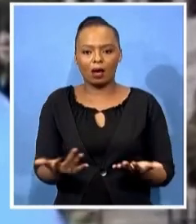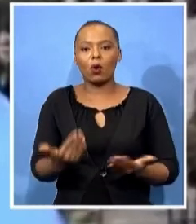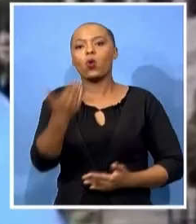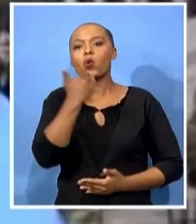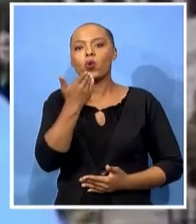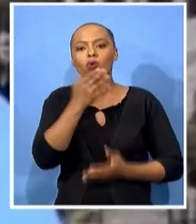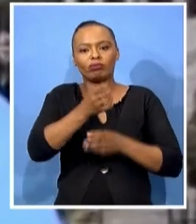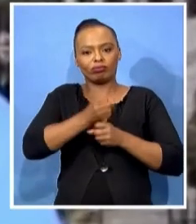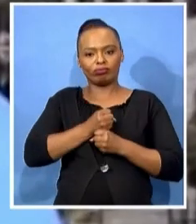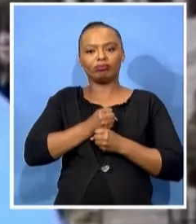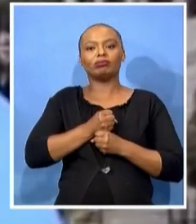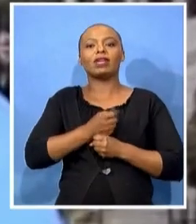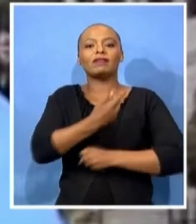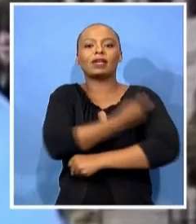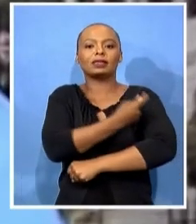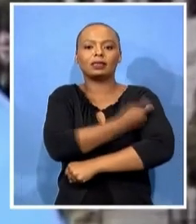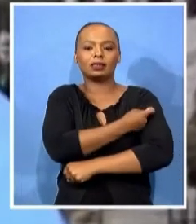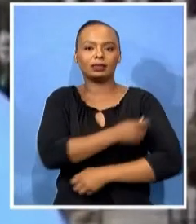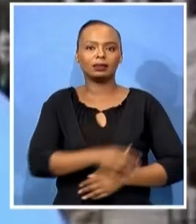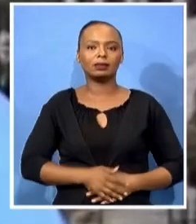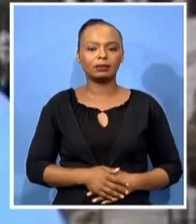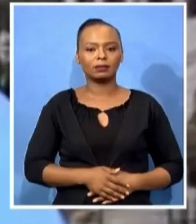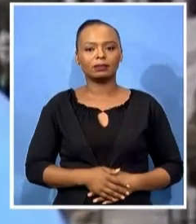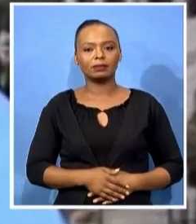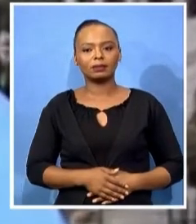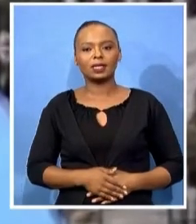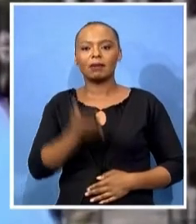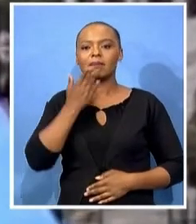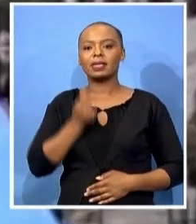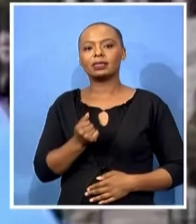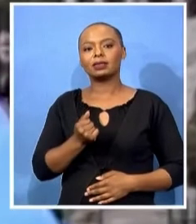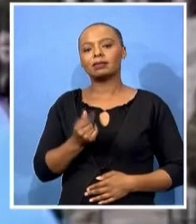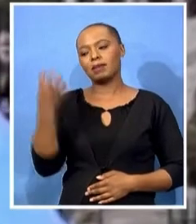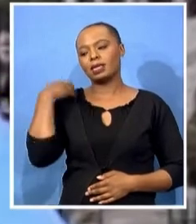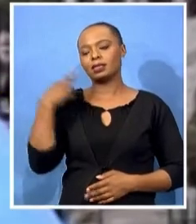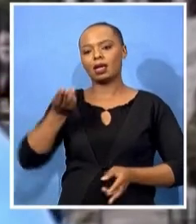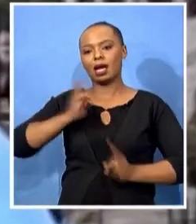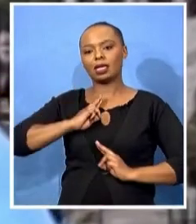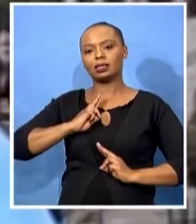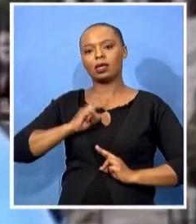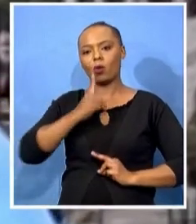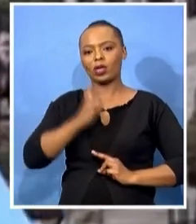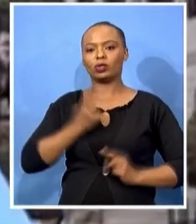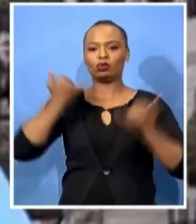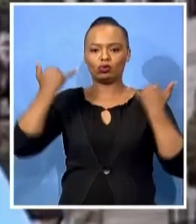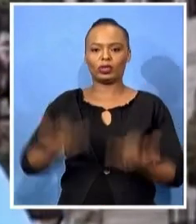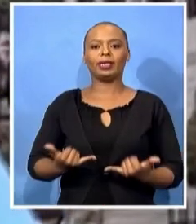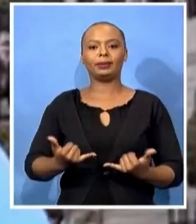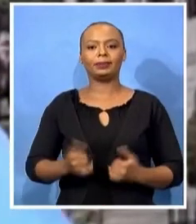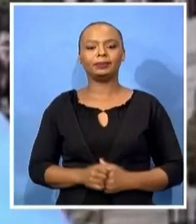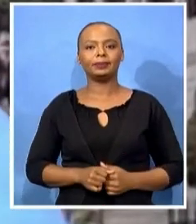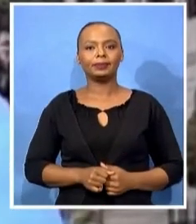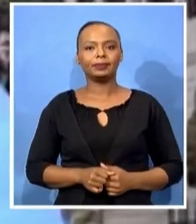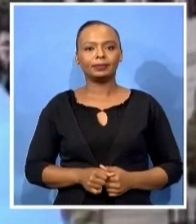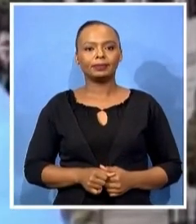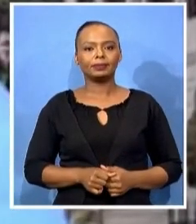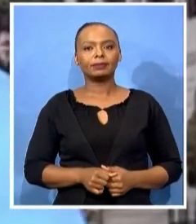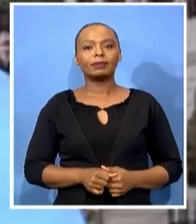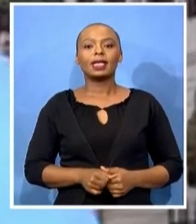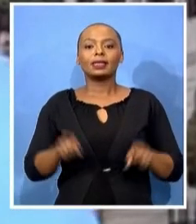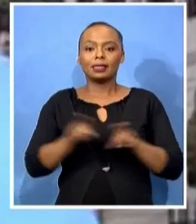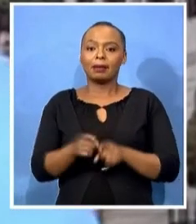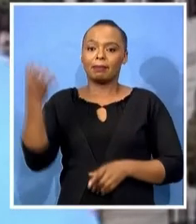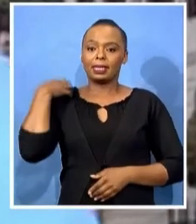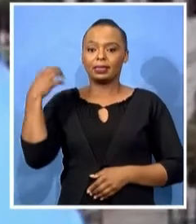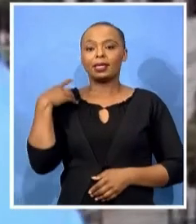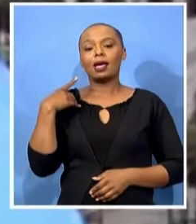Minister please answer these questions today? The Minister must also explain to us the current situation regarding